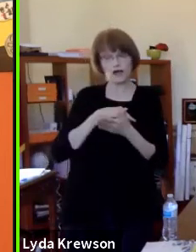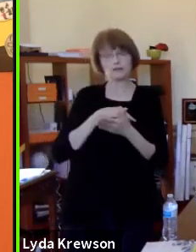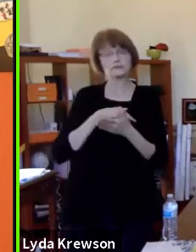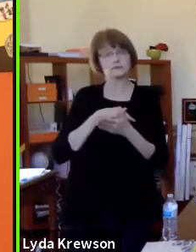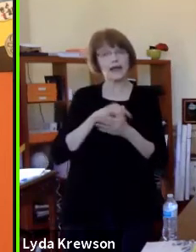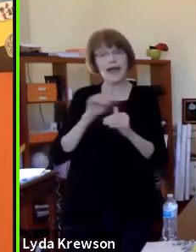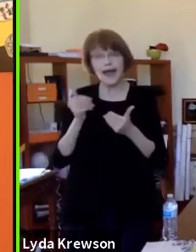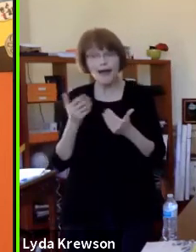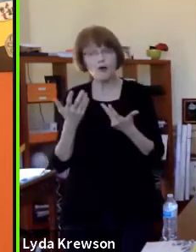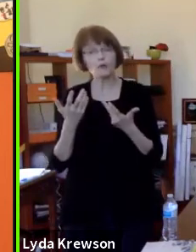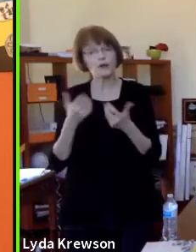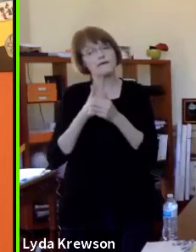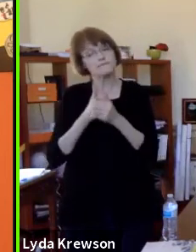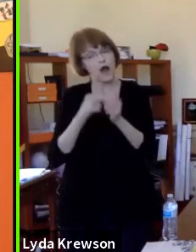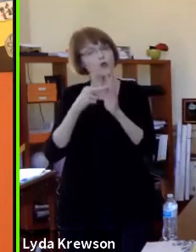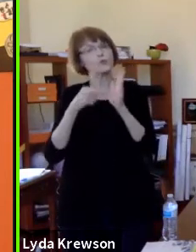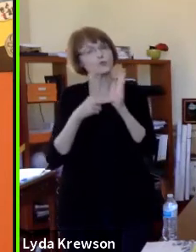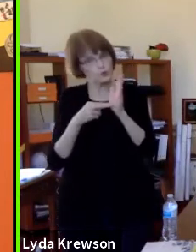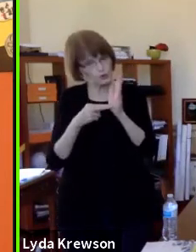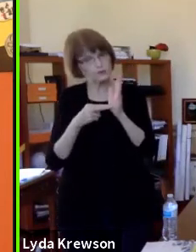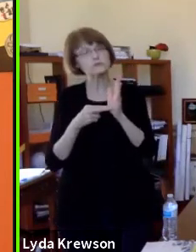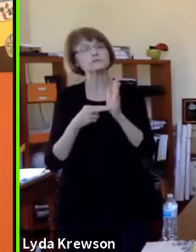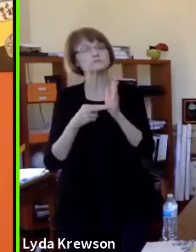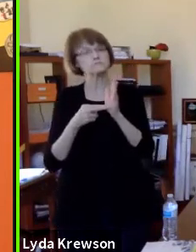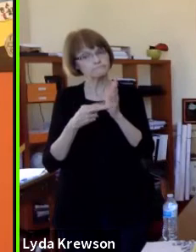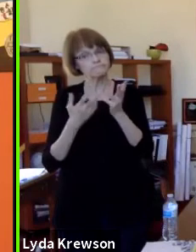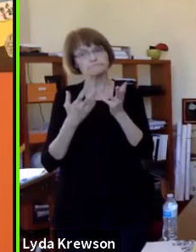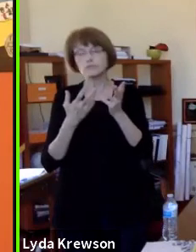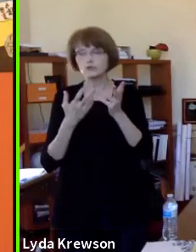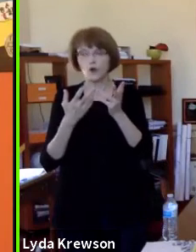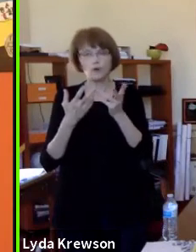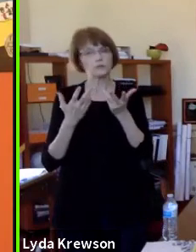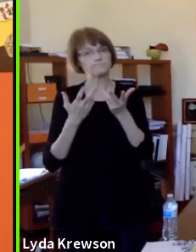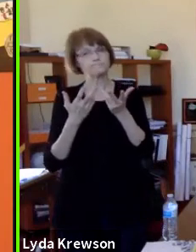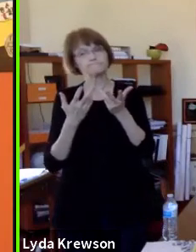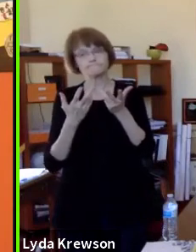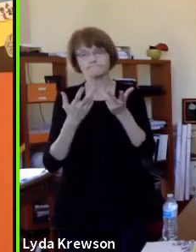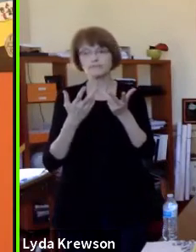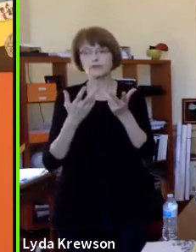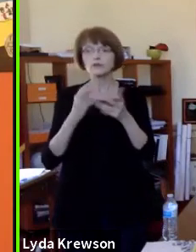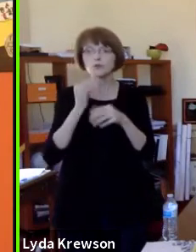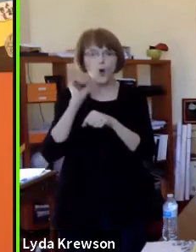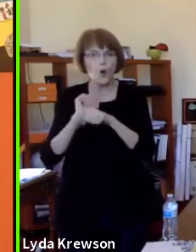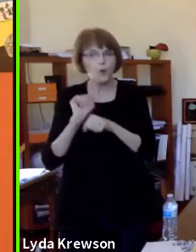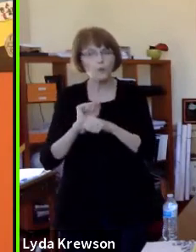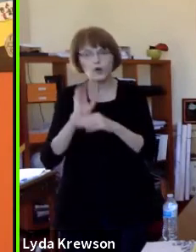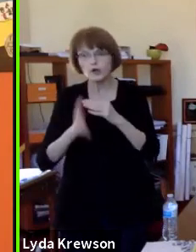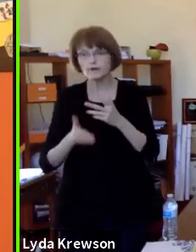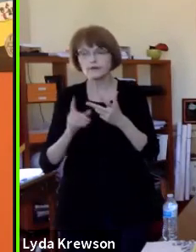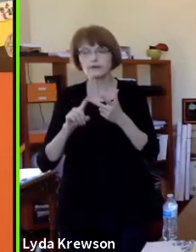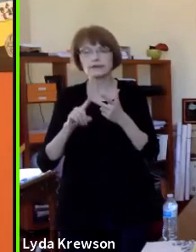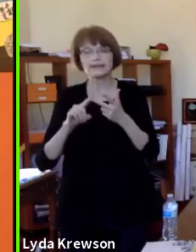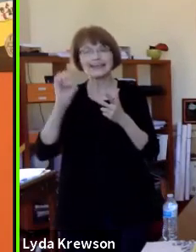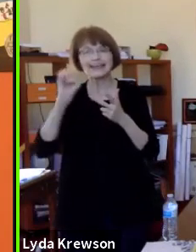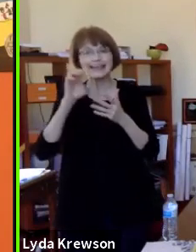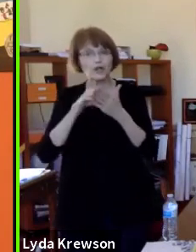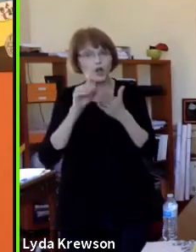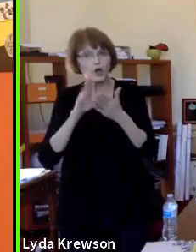being, following along, doing the things that you're supposed to do, doing your homework, doing your